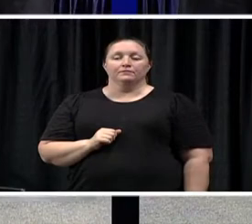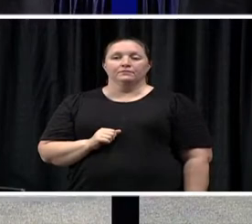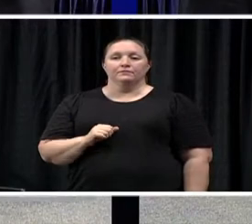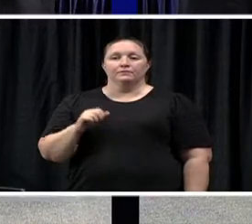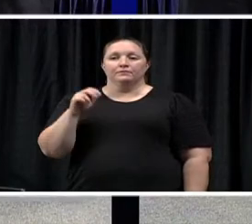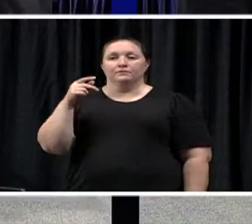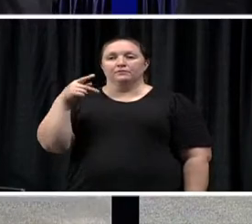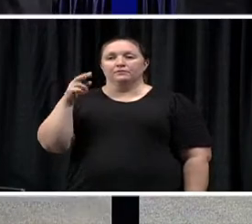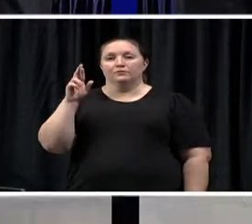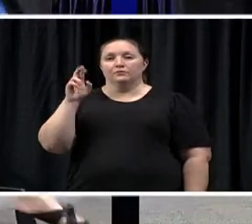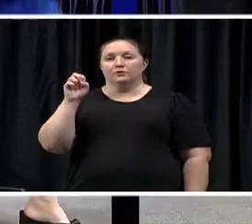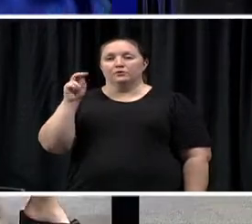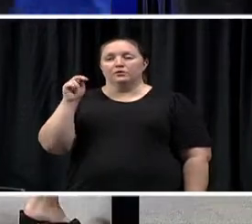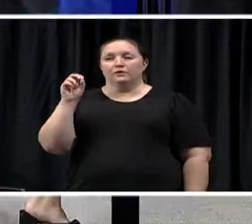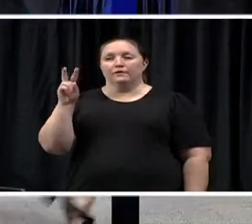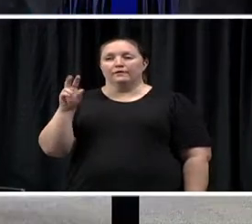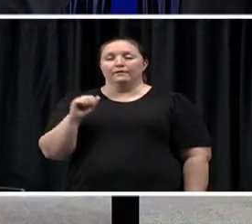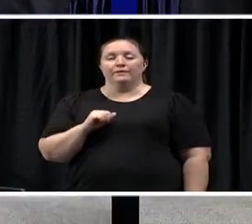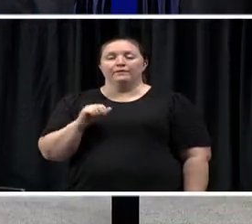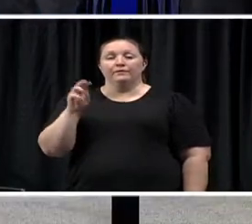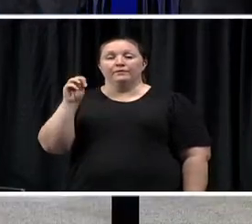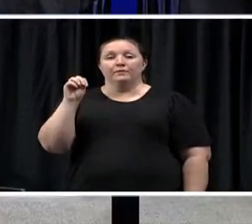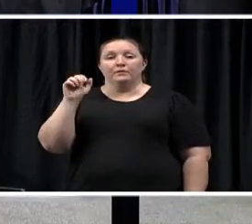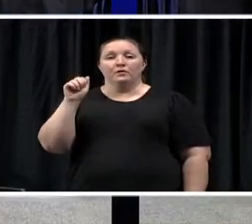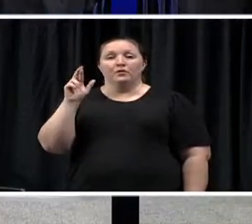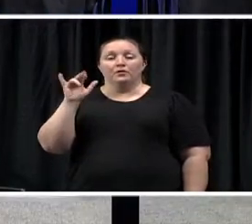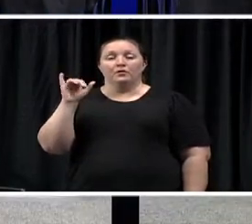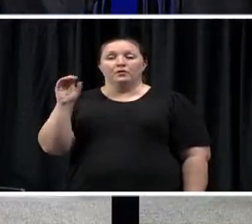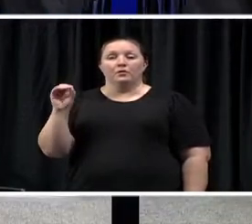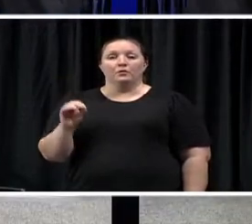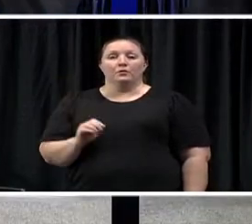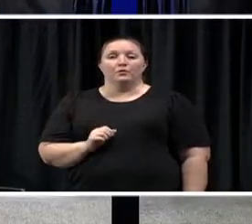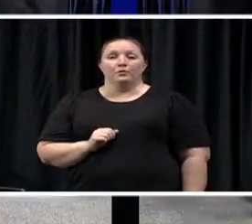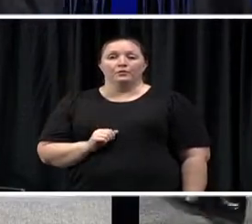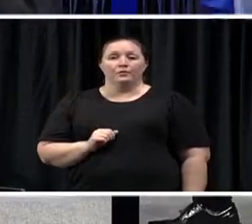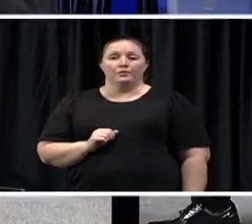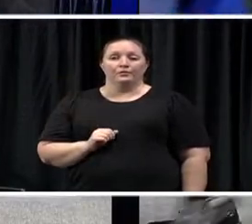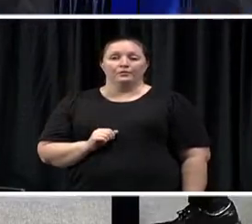Pranav Panu Balith. Mario De Jesus Puentes Jorge.